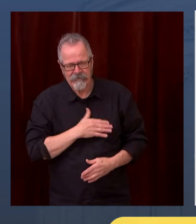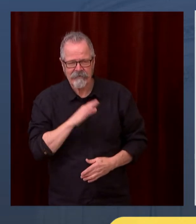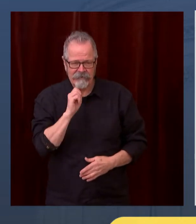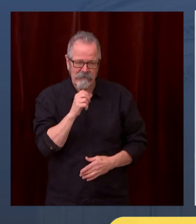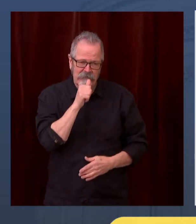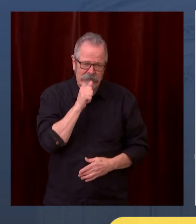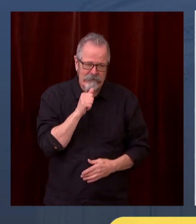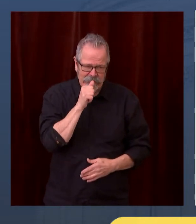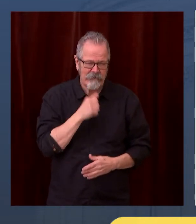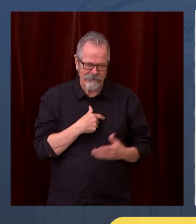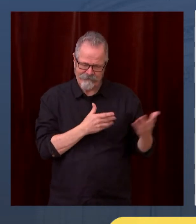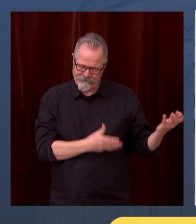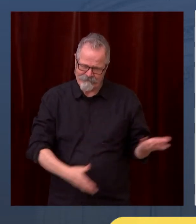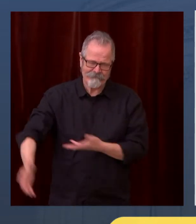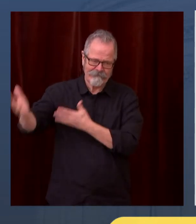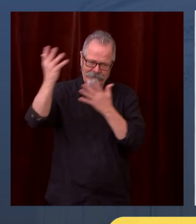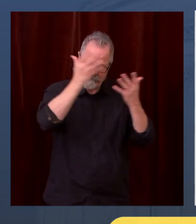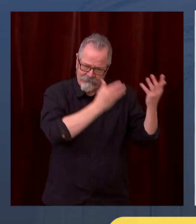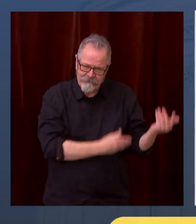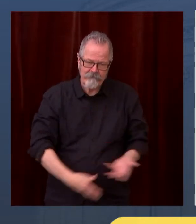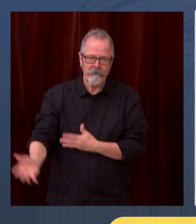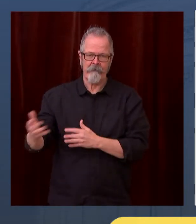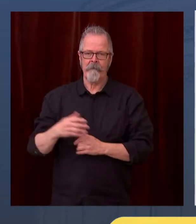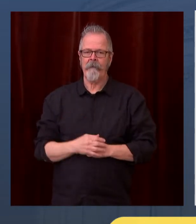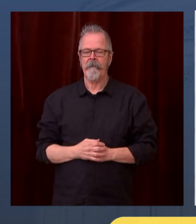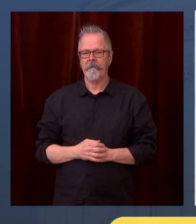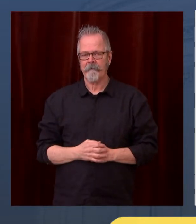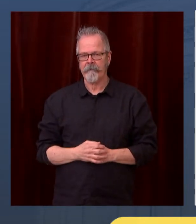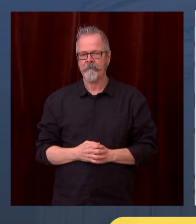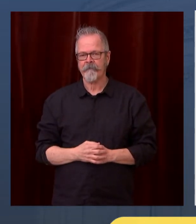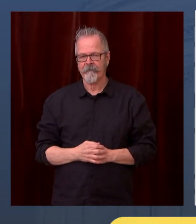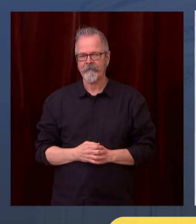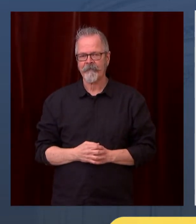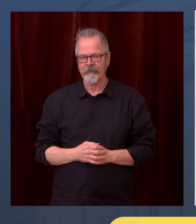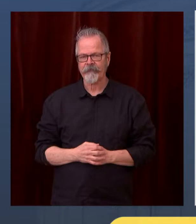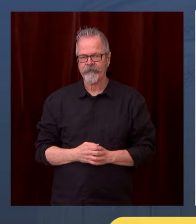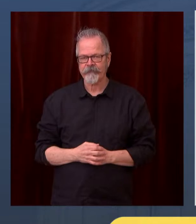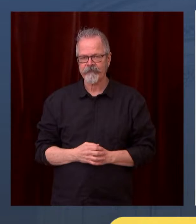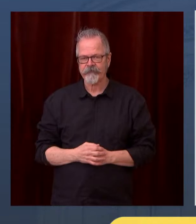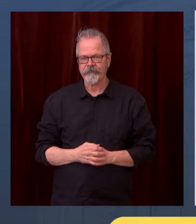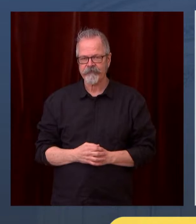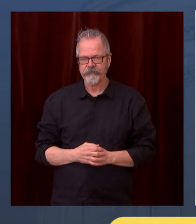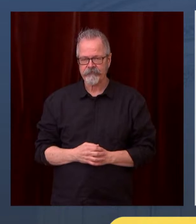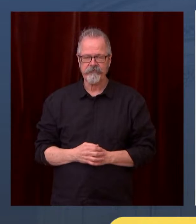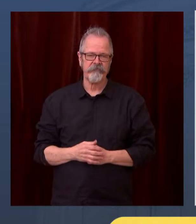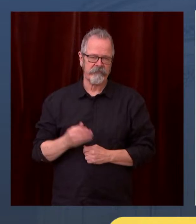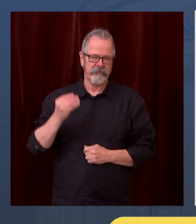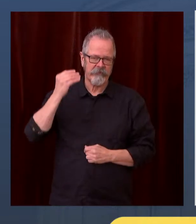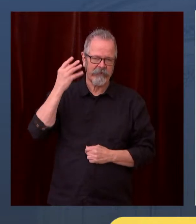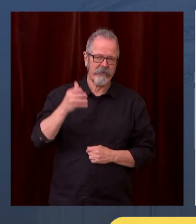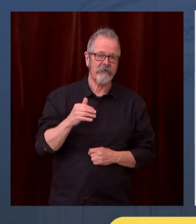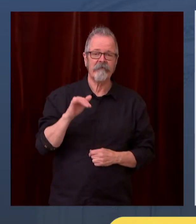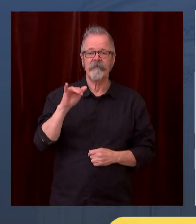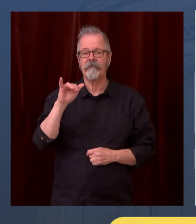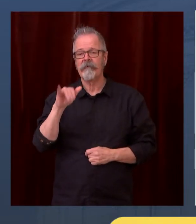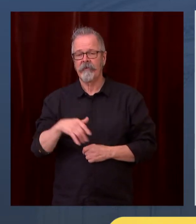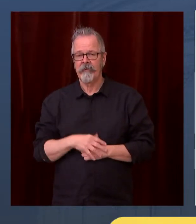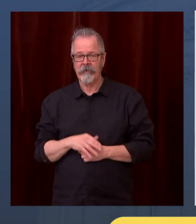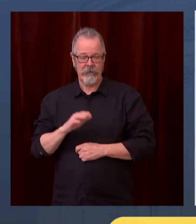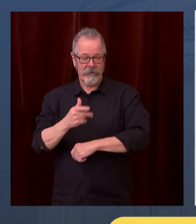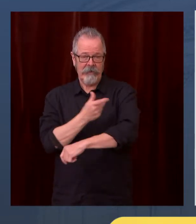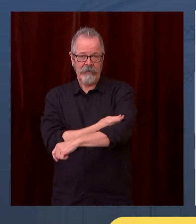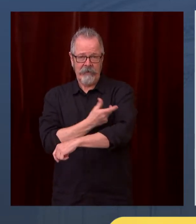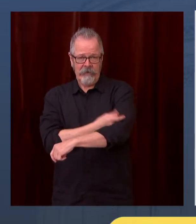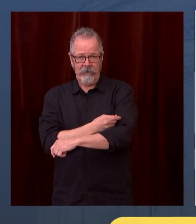We also know that the spread of limited vaccine supply is important to